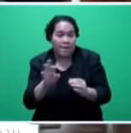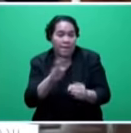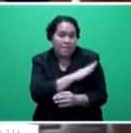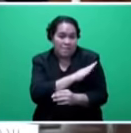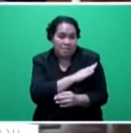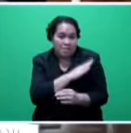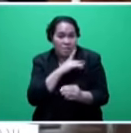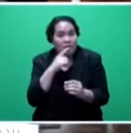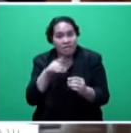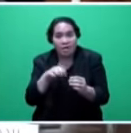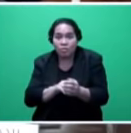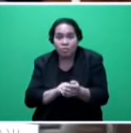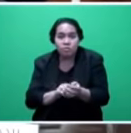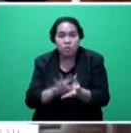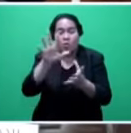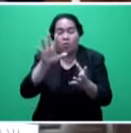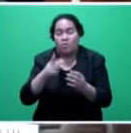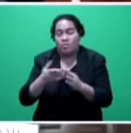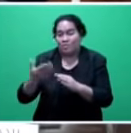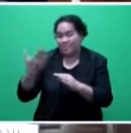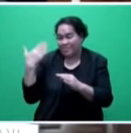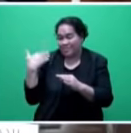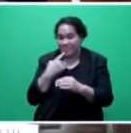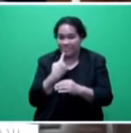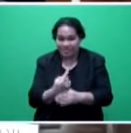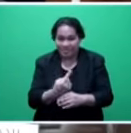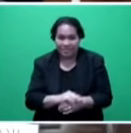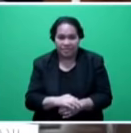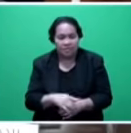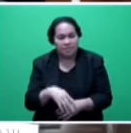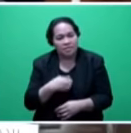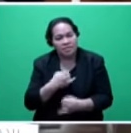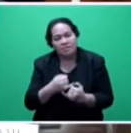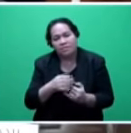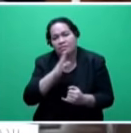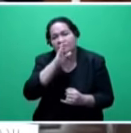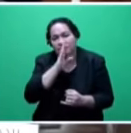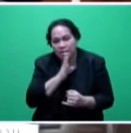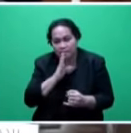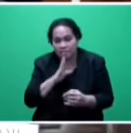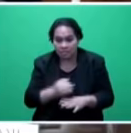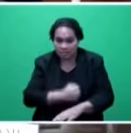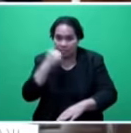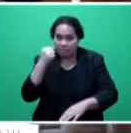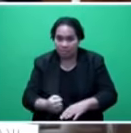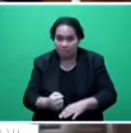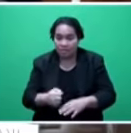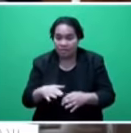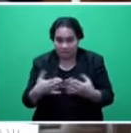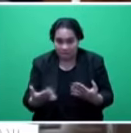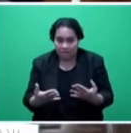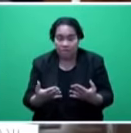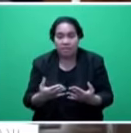boom, and so on in the past. Mr. Speaker, sir, it is absolutely tragic that our country is not just in a recession,